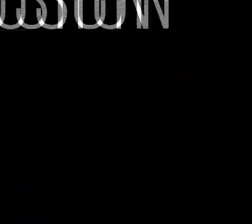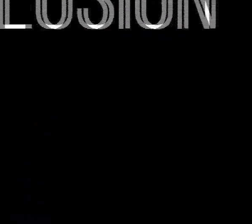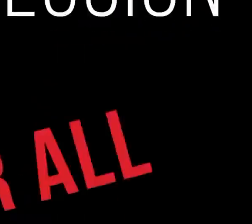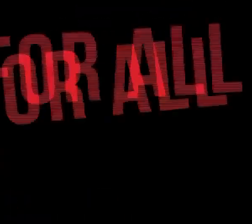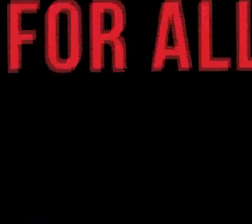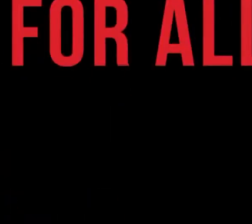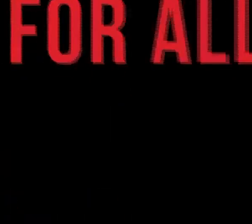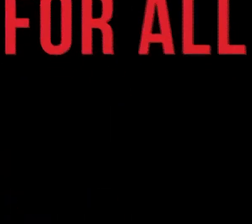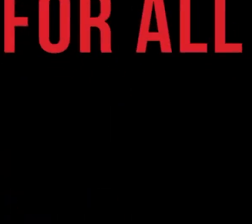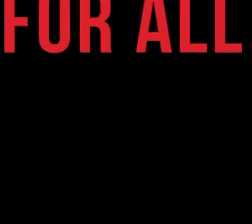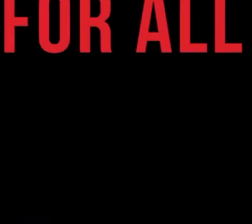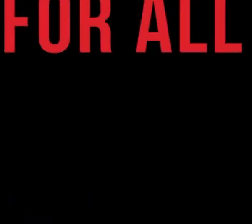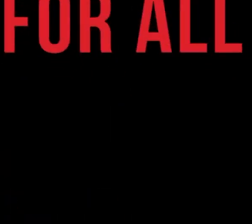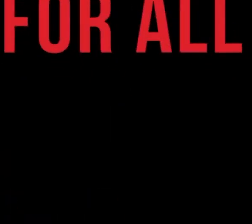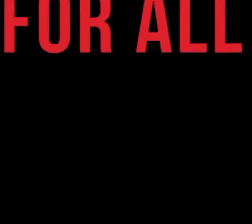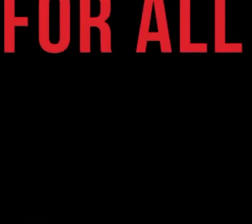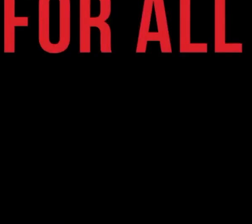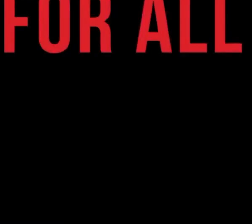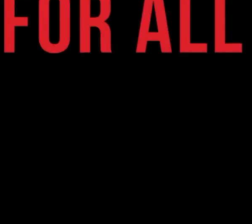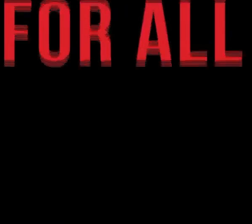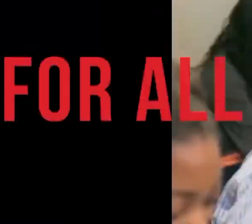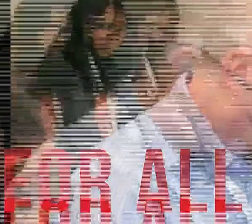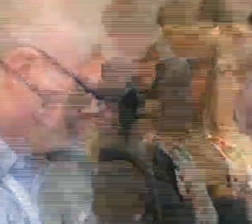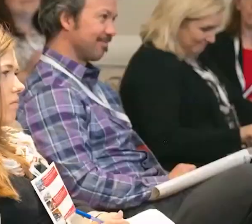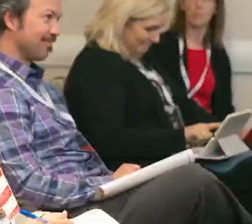Promoting inclusion for all.